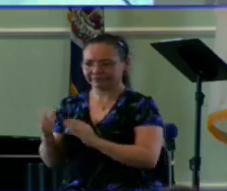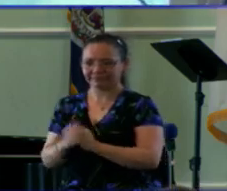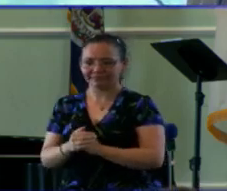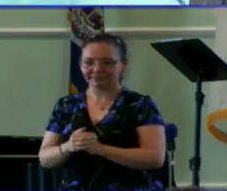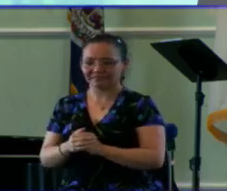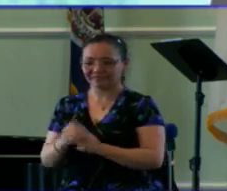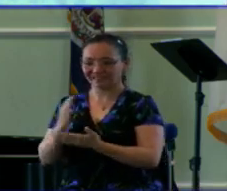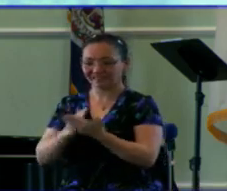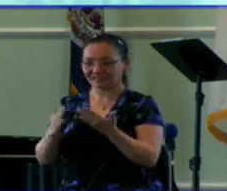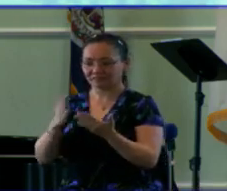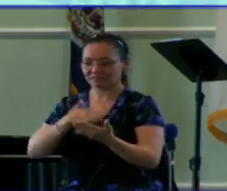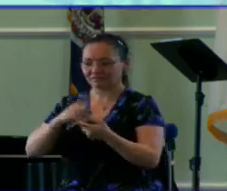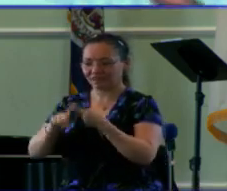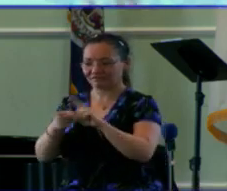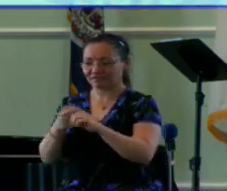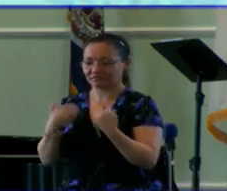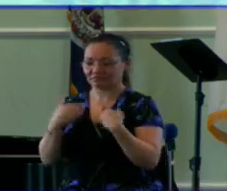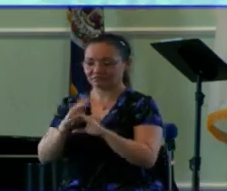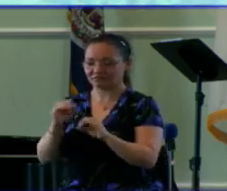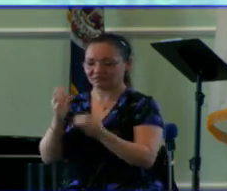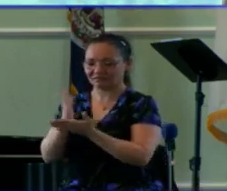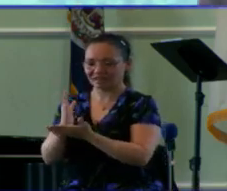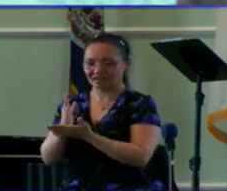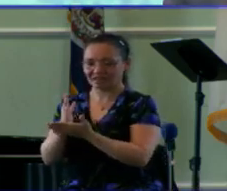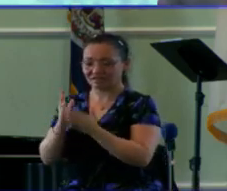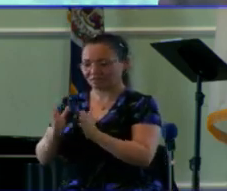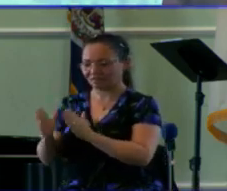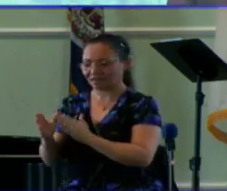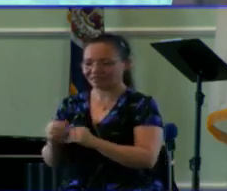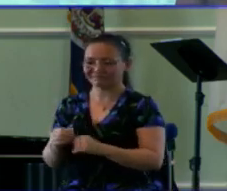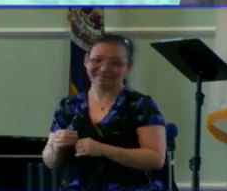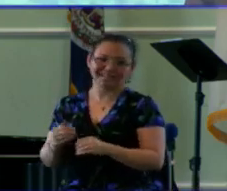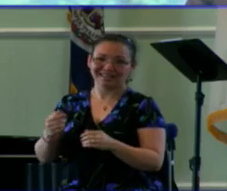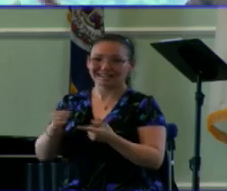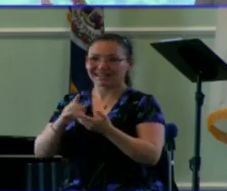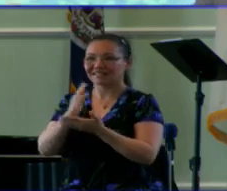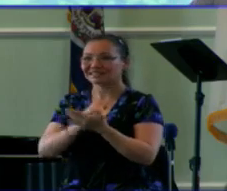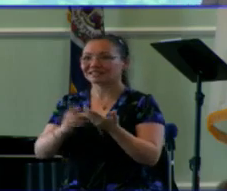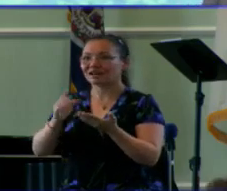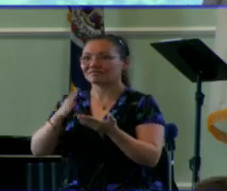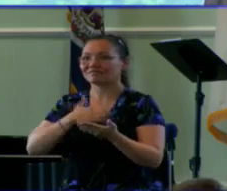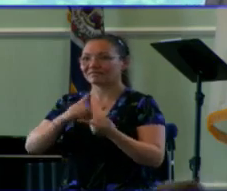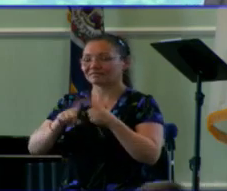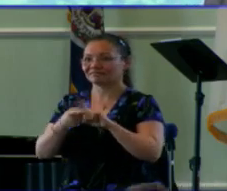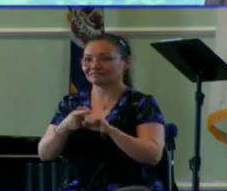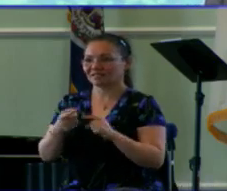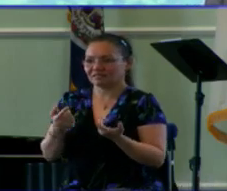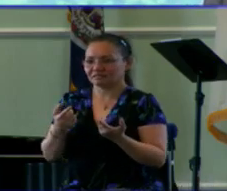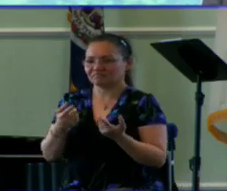In fact, some of them said, why go to school? Why finish high school?